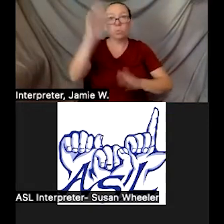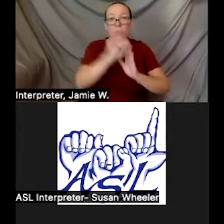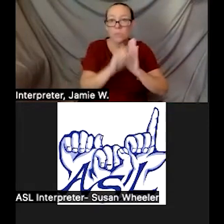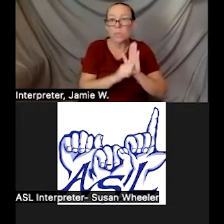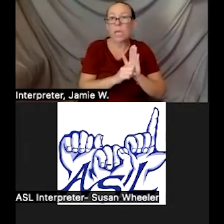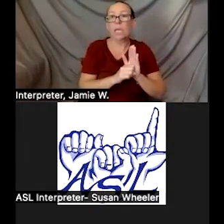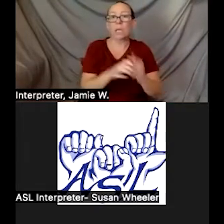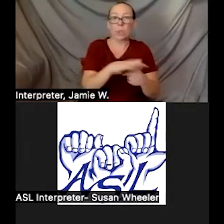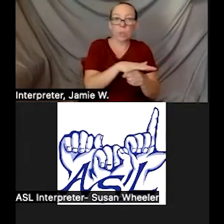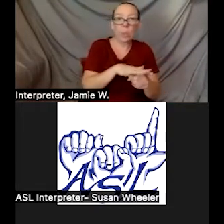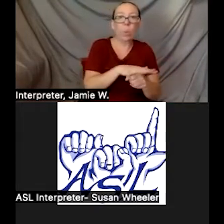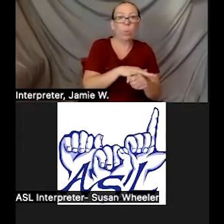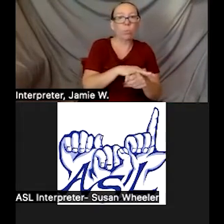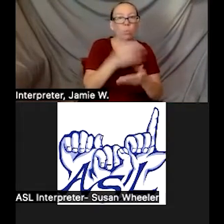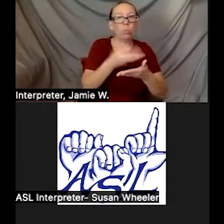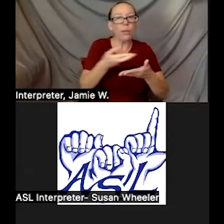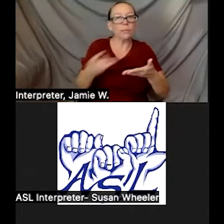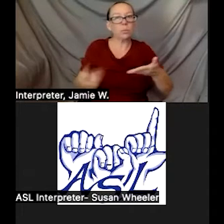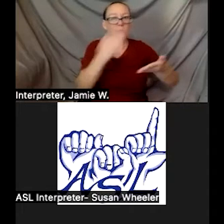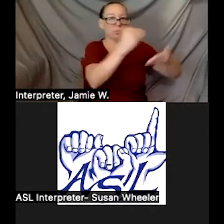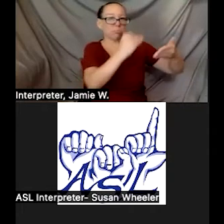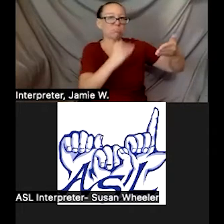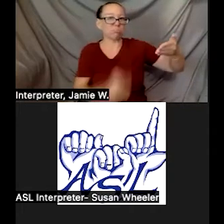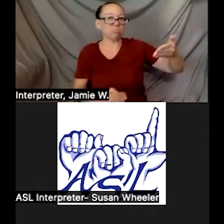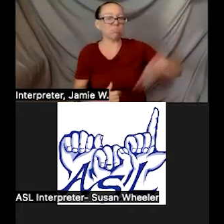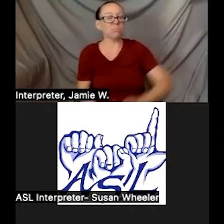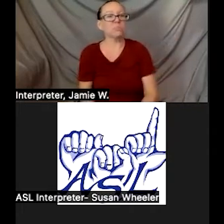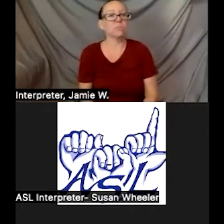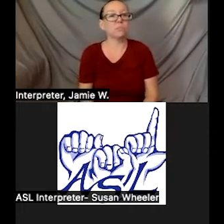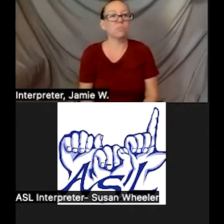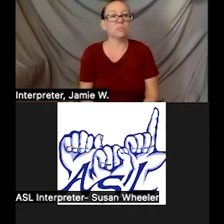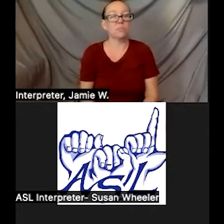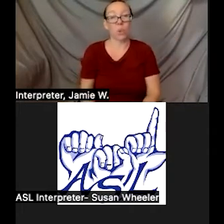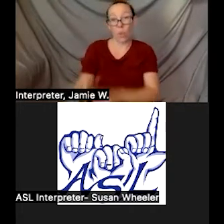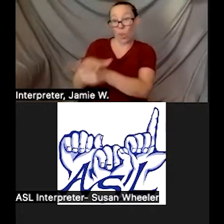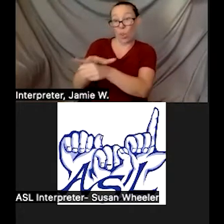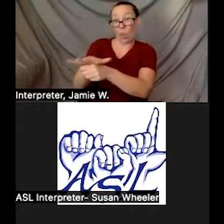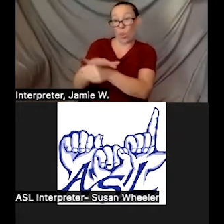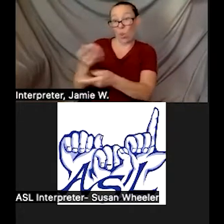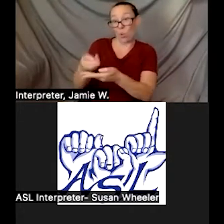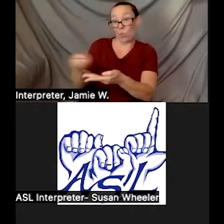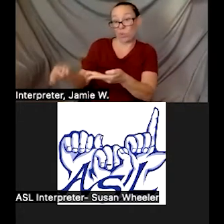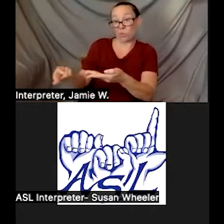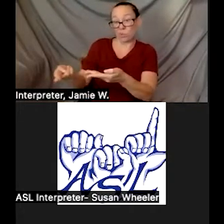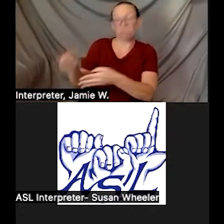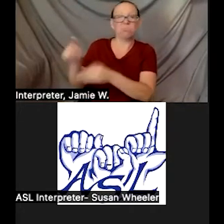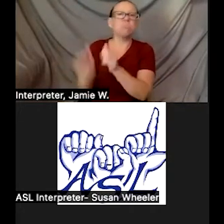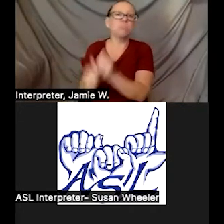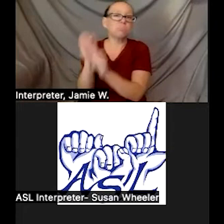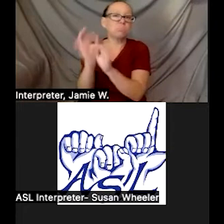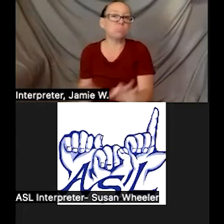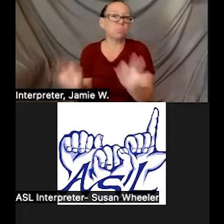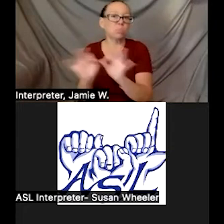resources. And by far the most important to any given hospital are the local resources in a disaster.